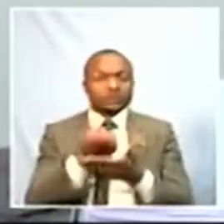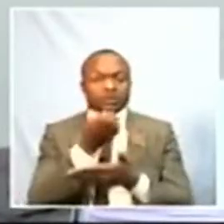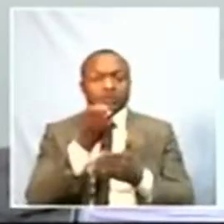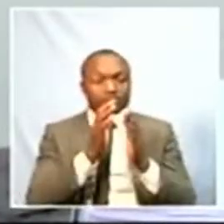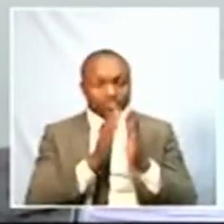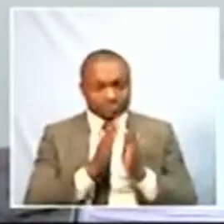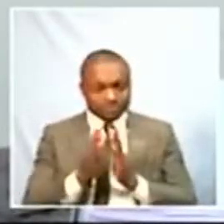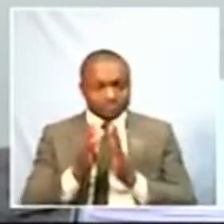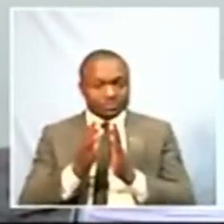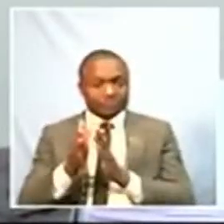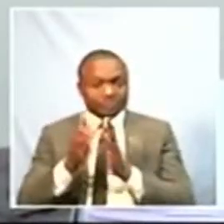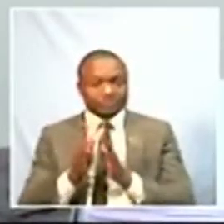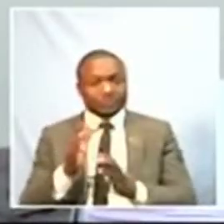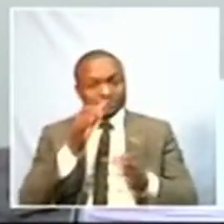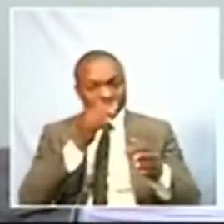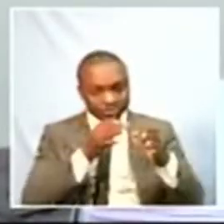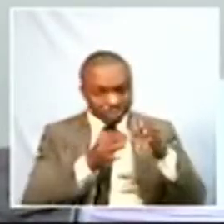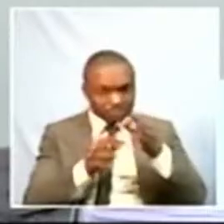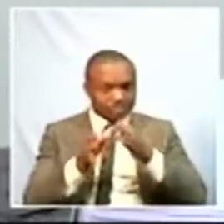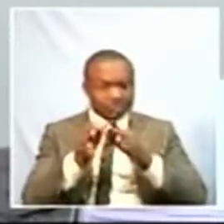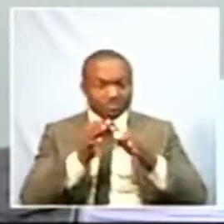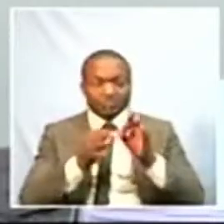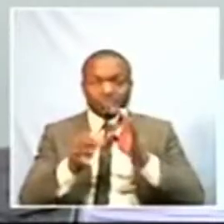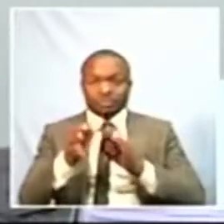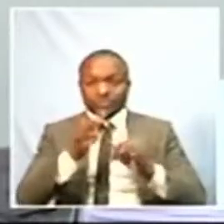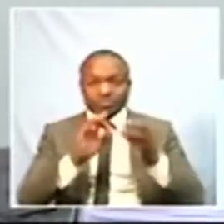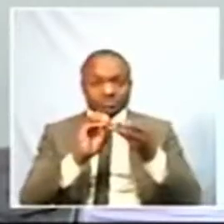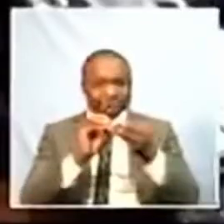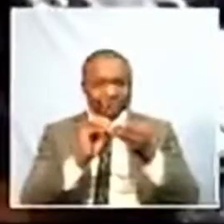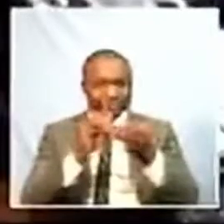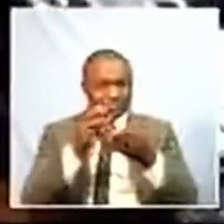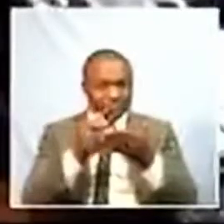shed more light on this matter. Planner.